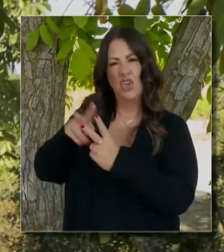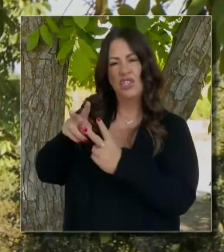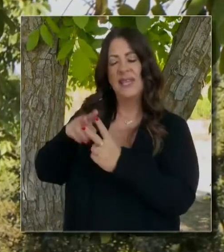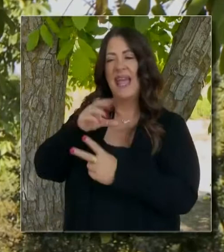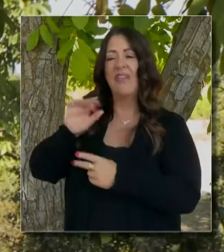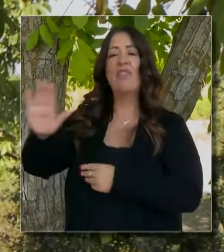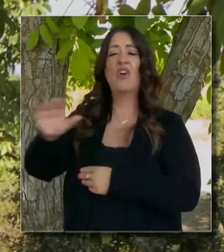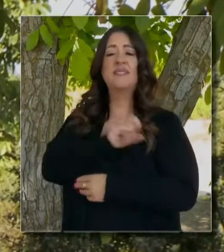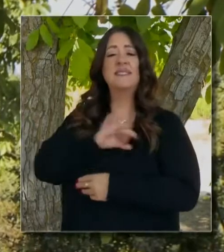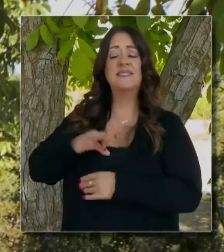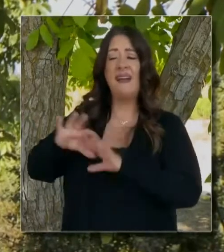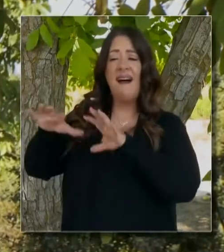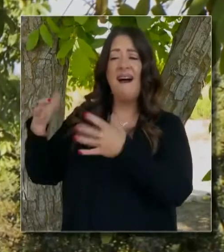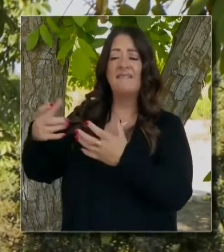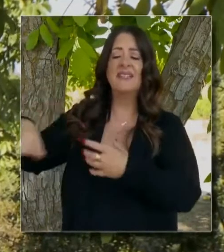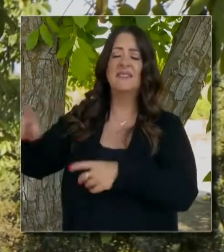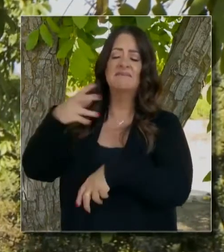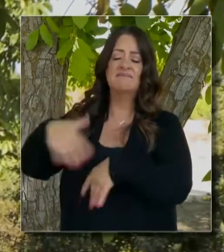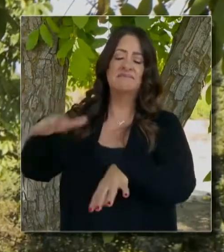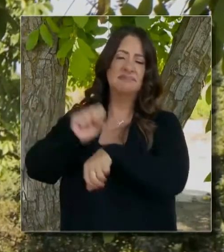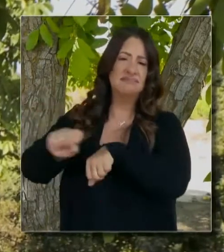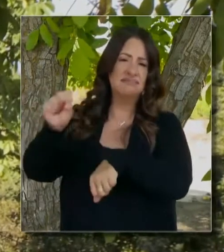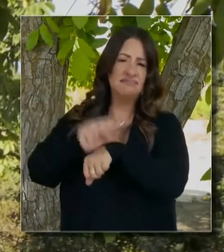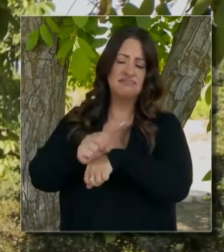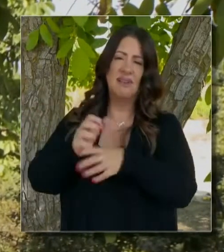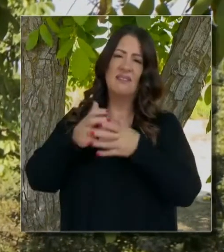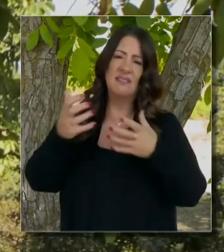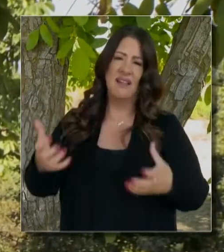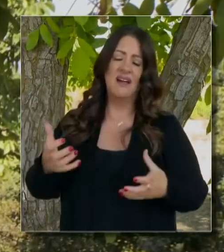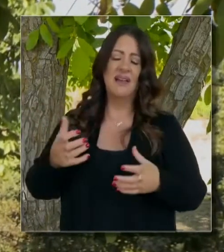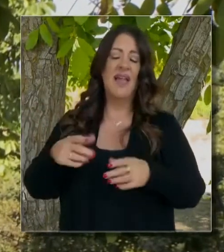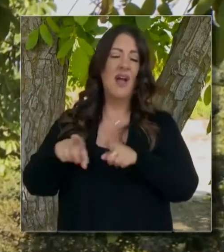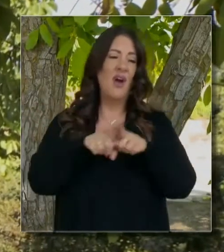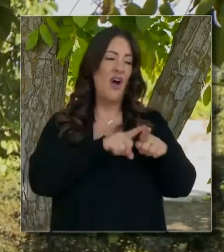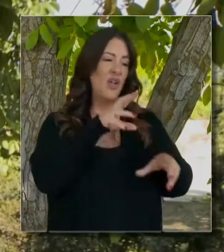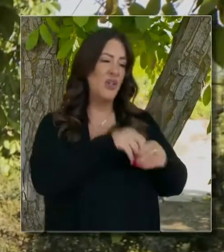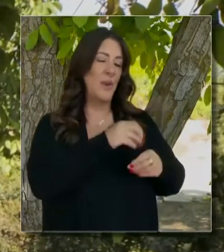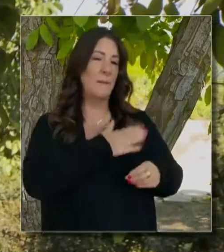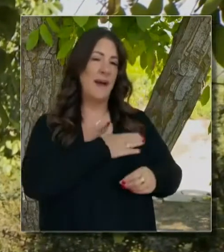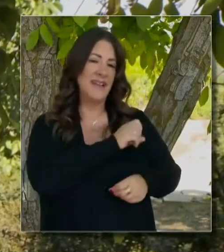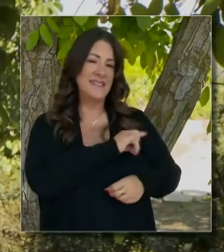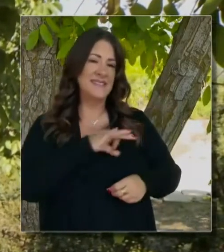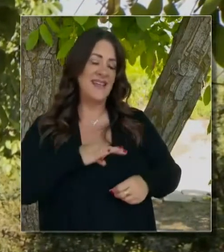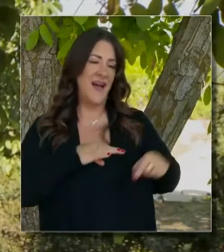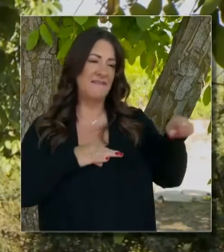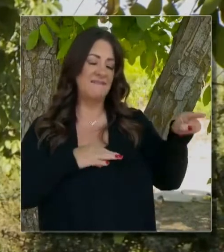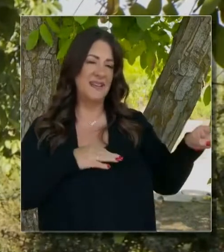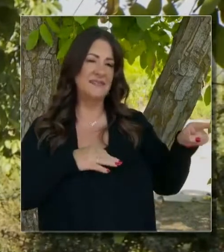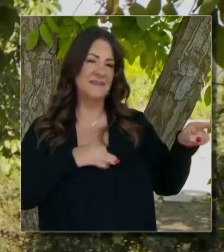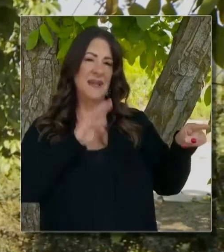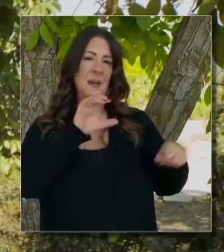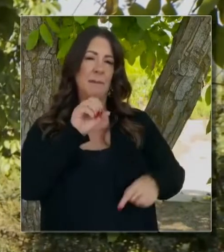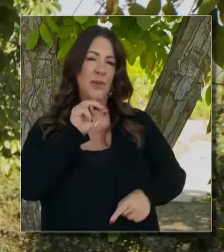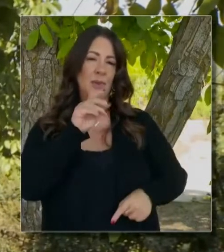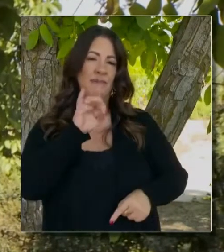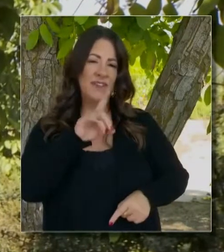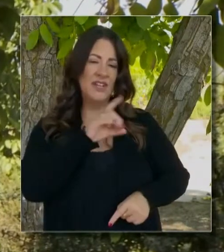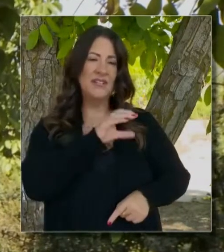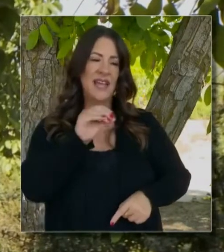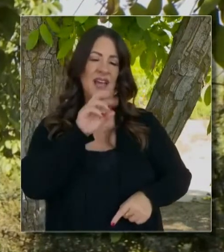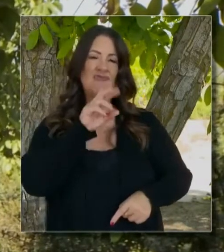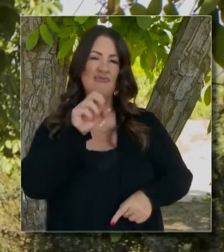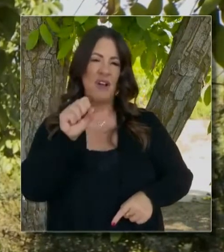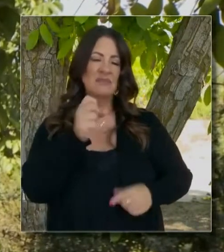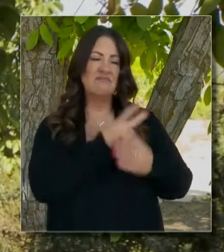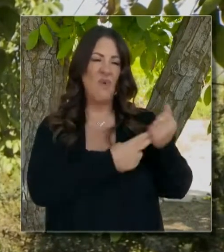staff for all their outstanding work, including, again, my staff, Jared Bloomfeld, to Karen Ross, our Agriculture Commissioner.